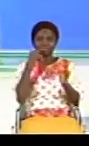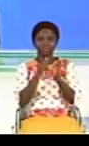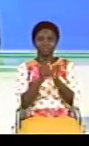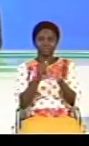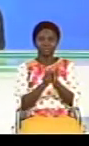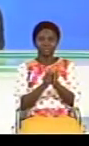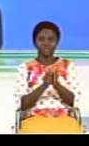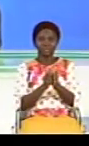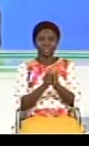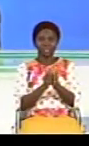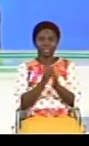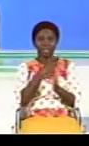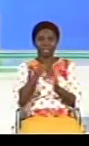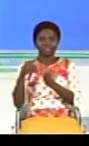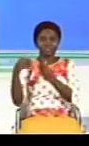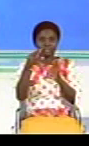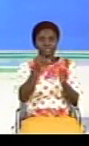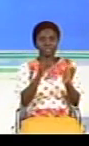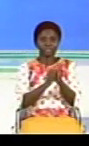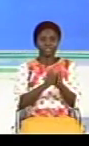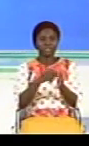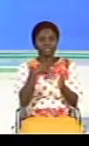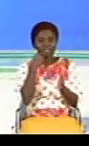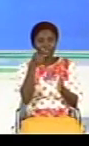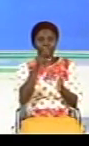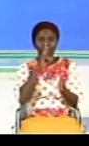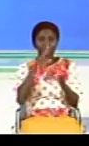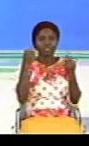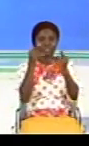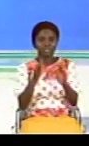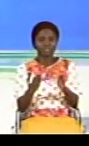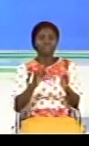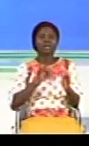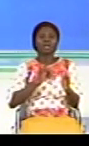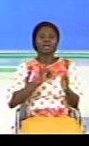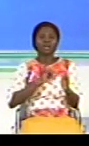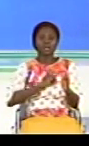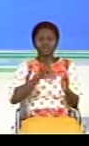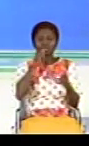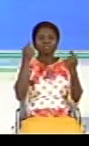turn away from my sin. Say, I believe on the Lord Jesus, I believe on the Lord Jesus Christ.